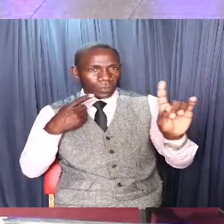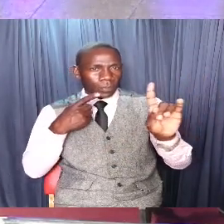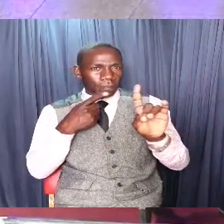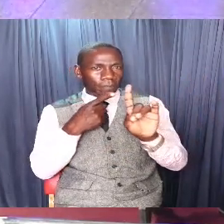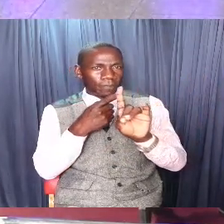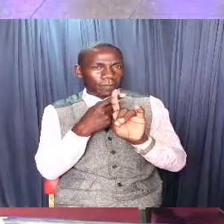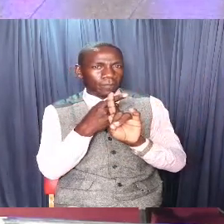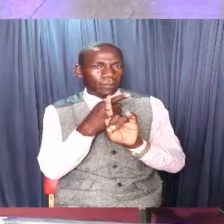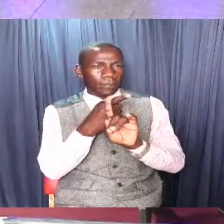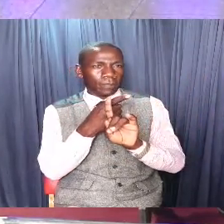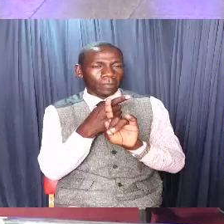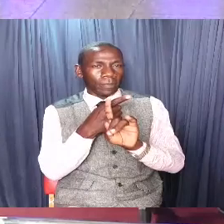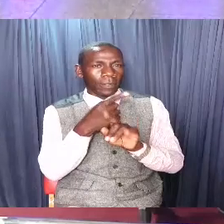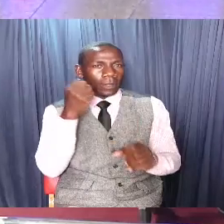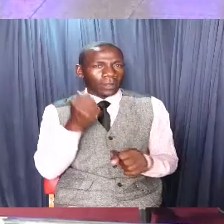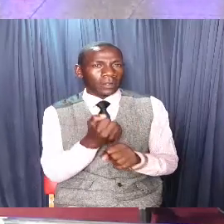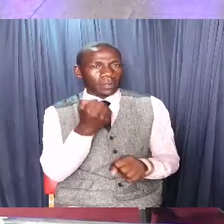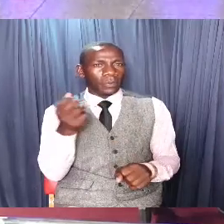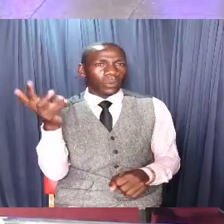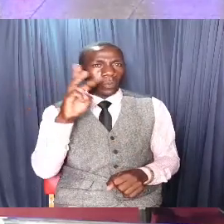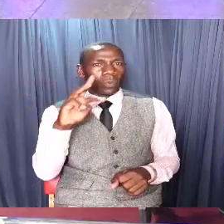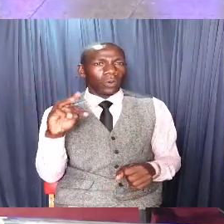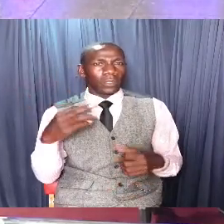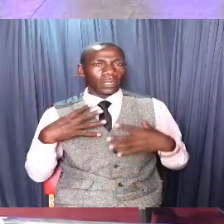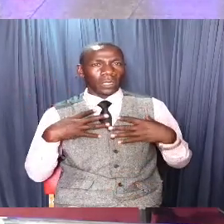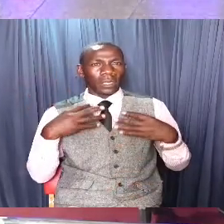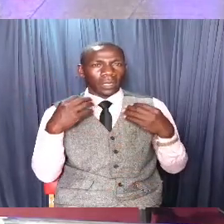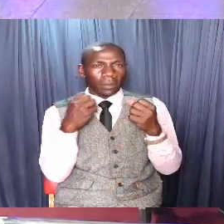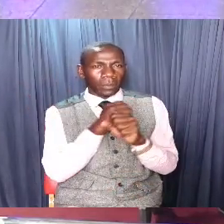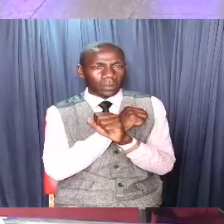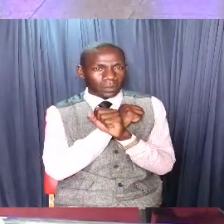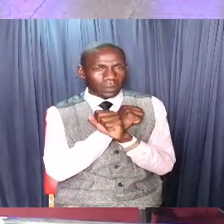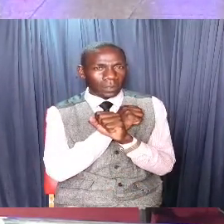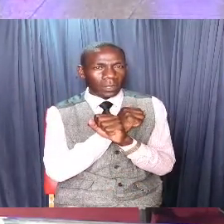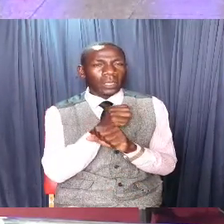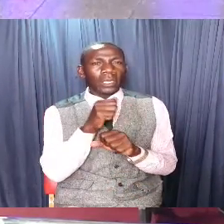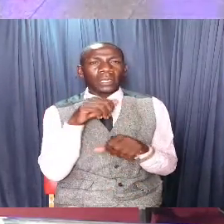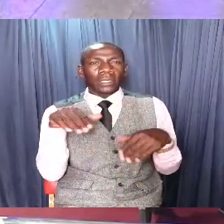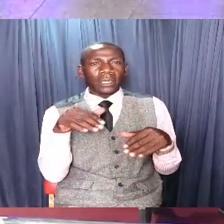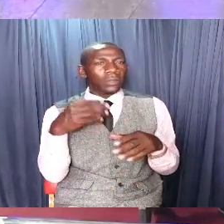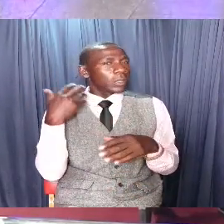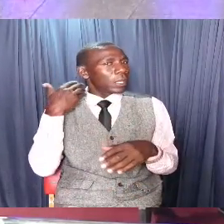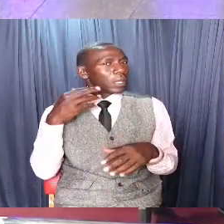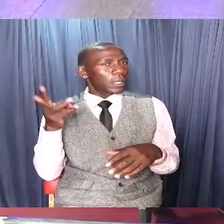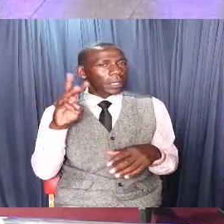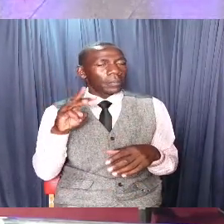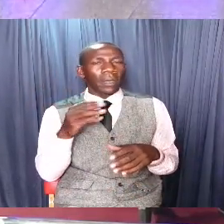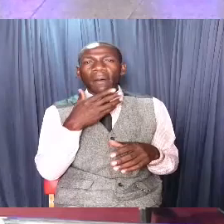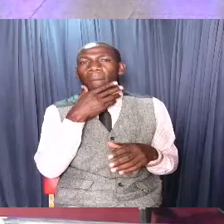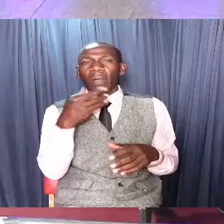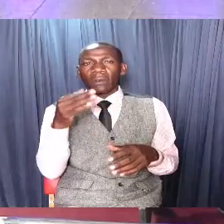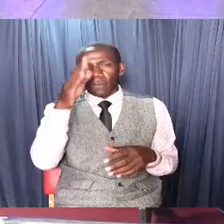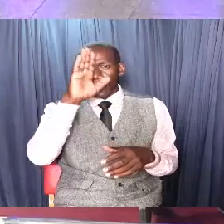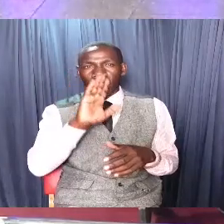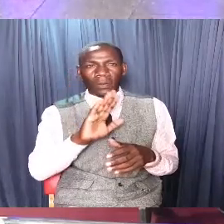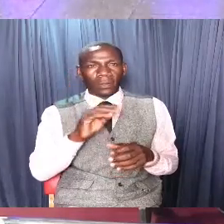and hit him. Yehoshafati akapona. Jehoshaphat escaped. Maana hakuwa na chuki na because he didn't hate mtu wa Mungu. The